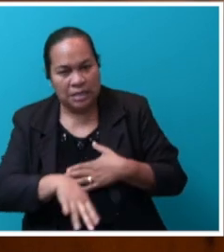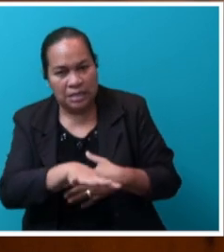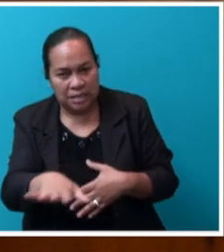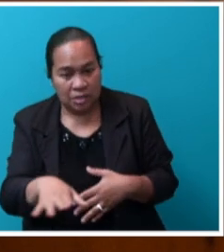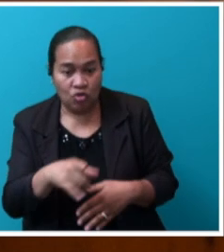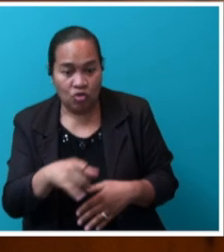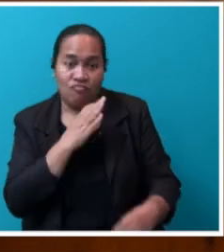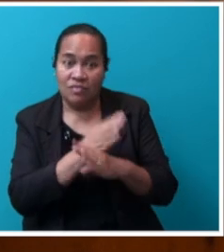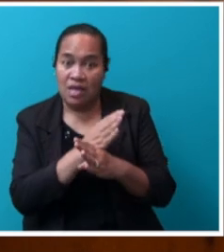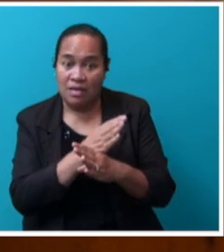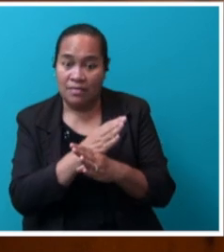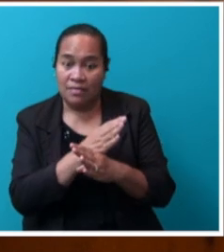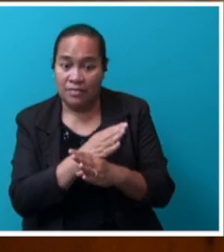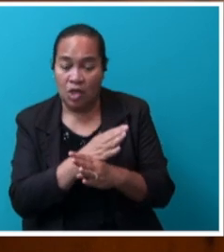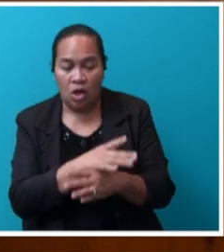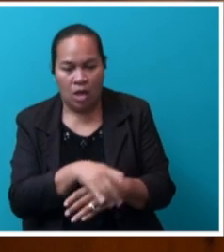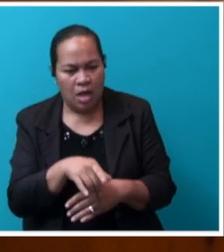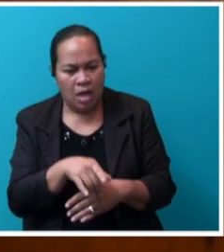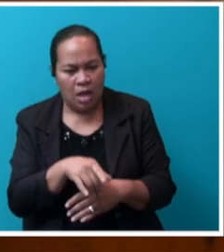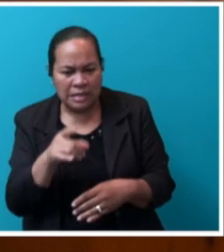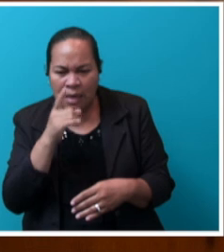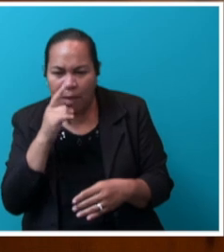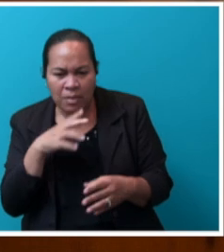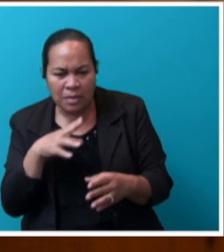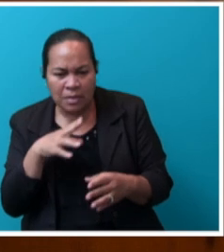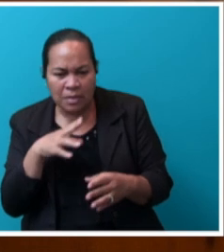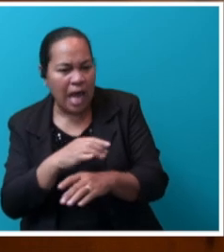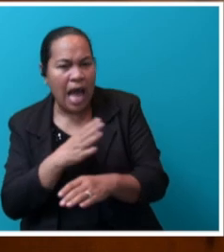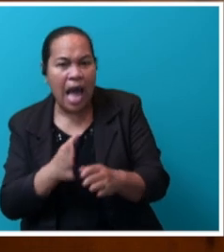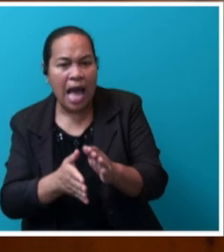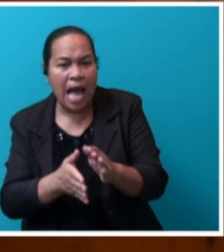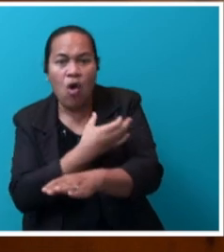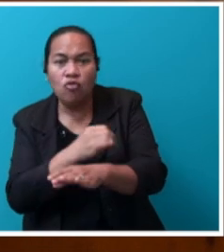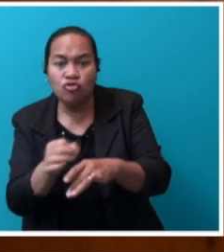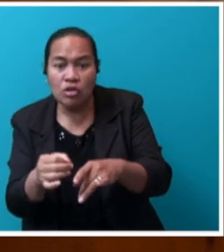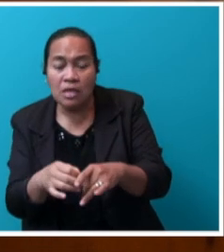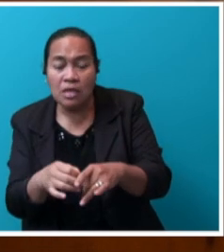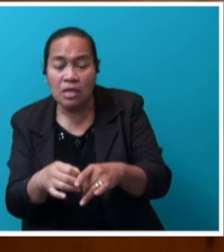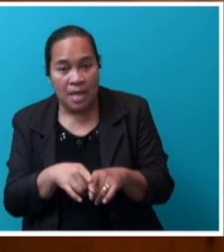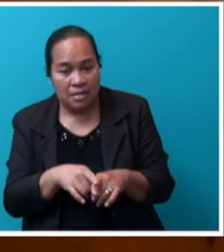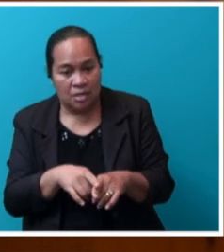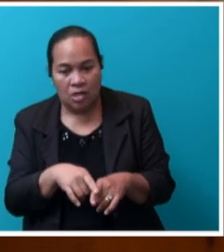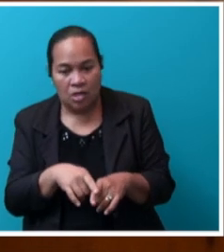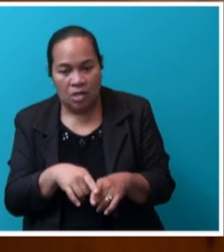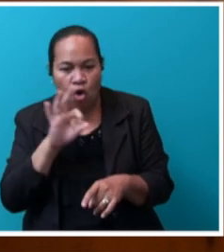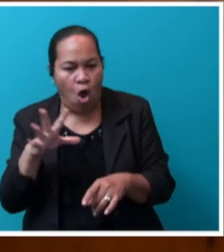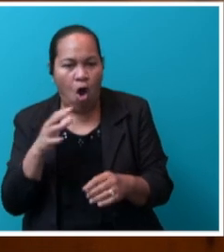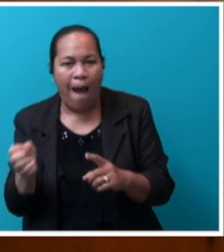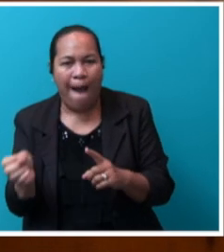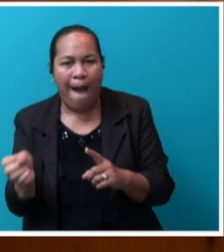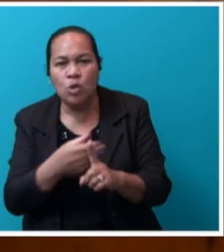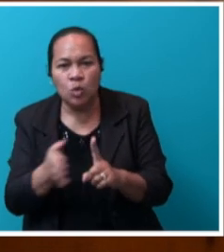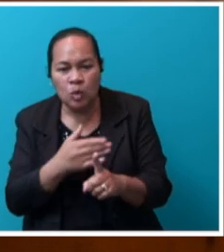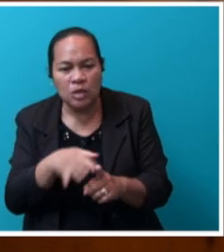encourage fishing in unmanaged parts of the high seas, so companies do not exploit areas where there